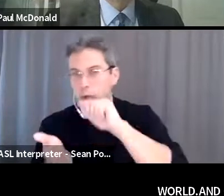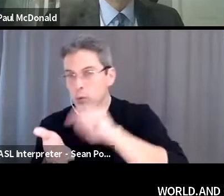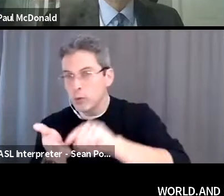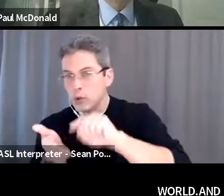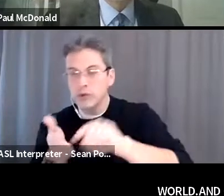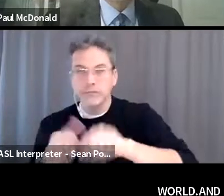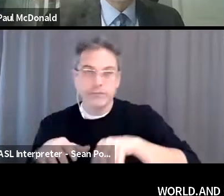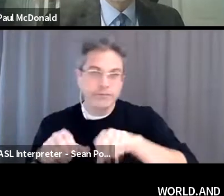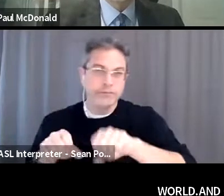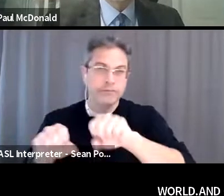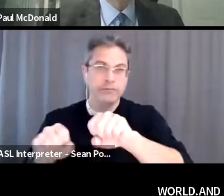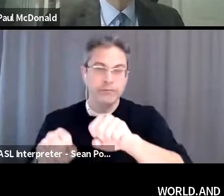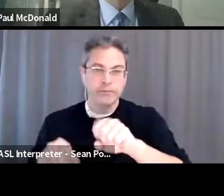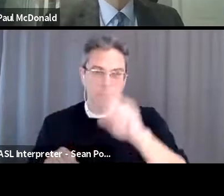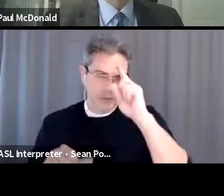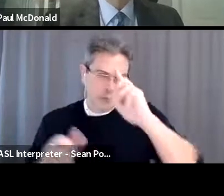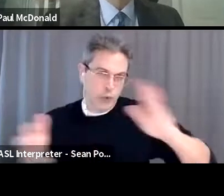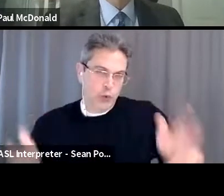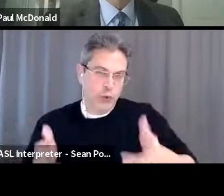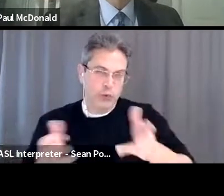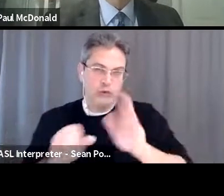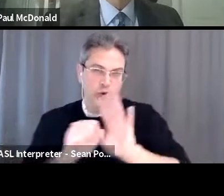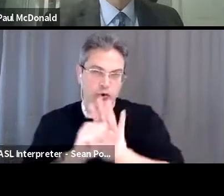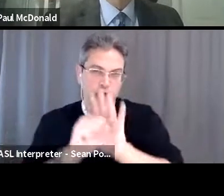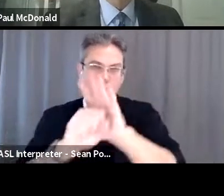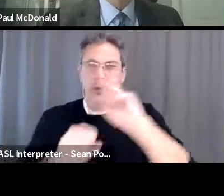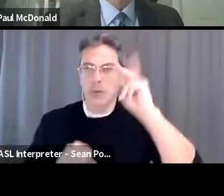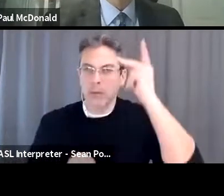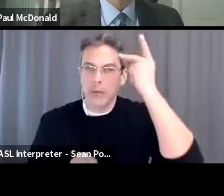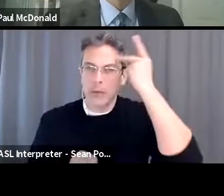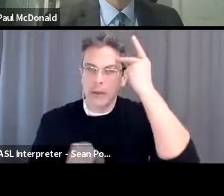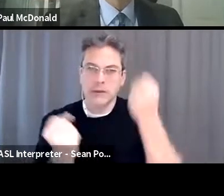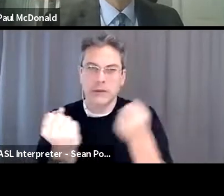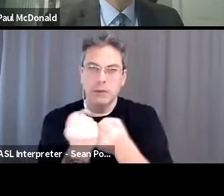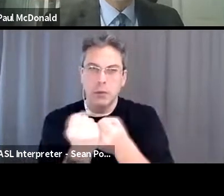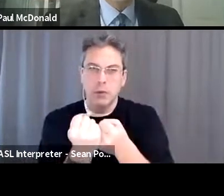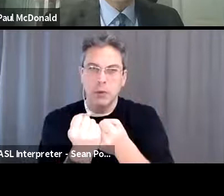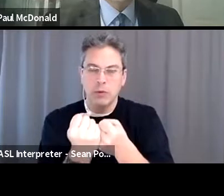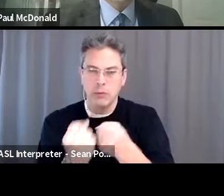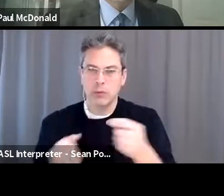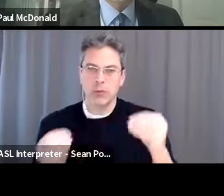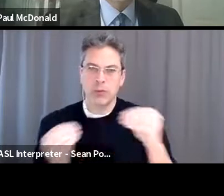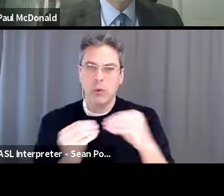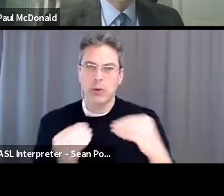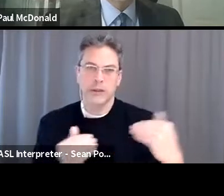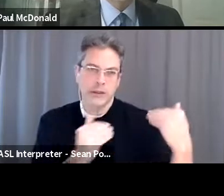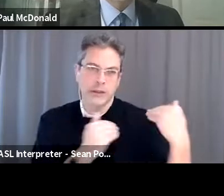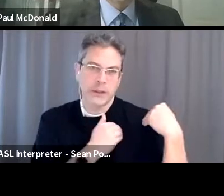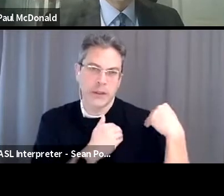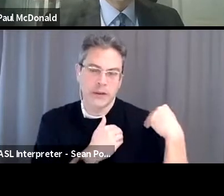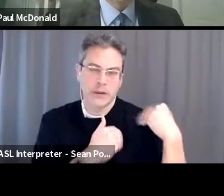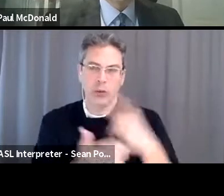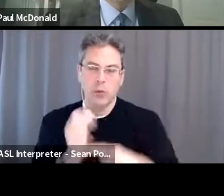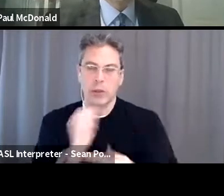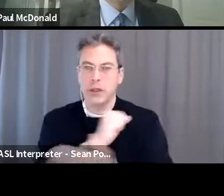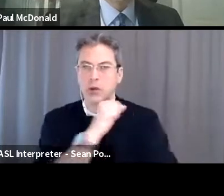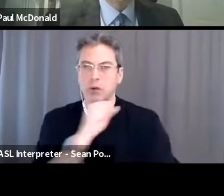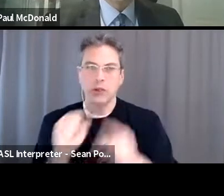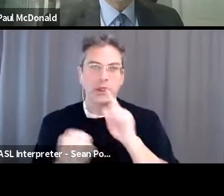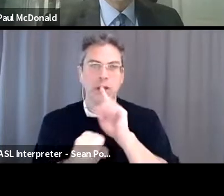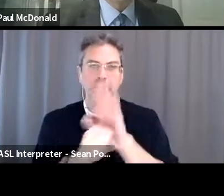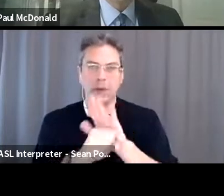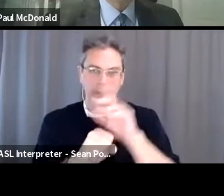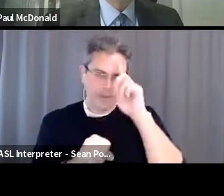to rally political support, to strengthen accountability for the commitments that countries make on the global